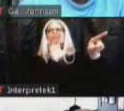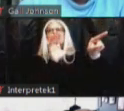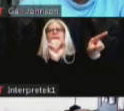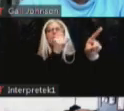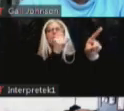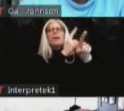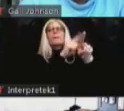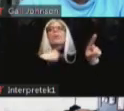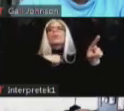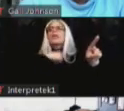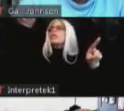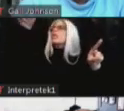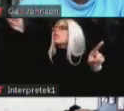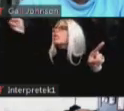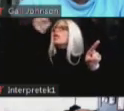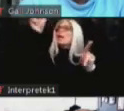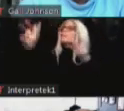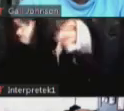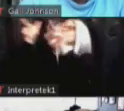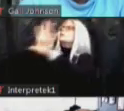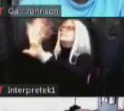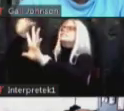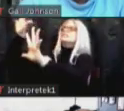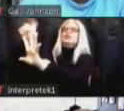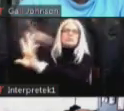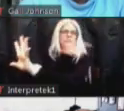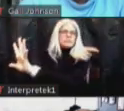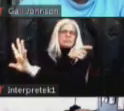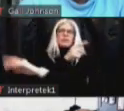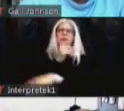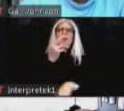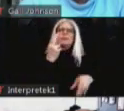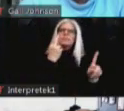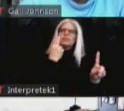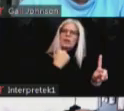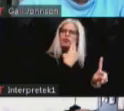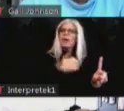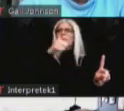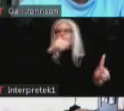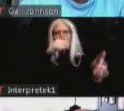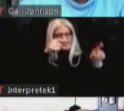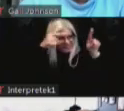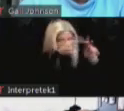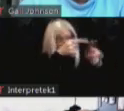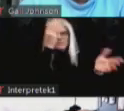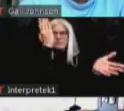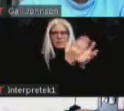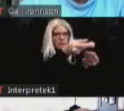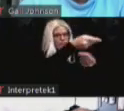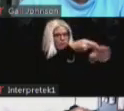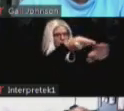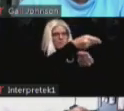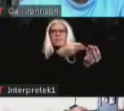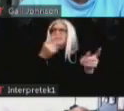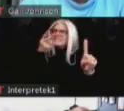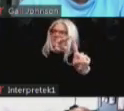A lot of effort has gone into the Healthy Gainesville initiative, and I think that this will completely neutralize that.